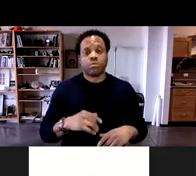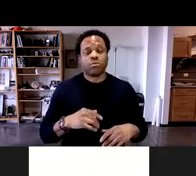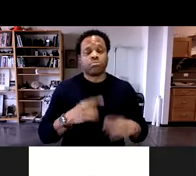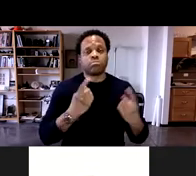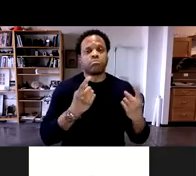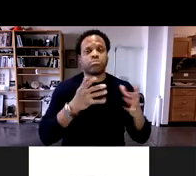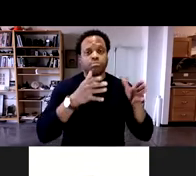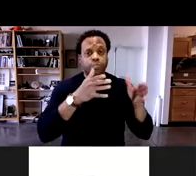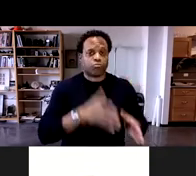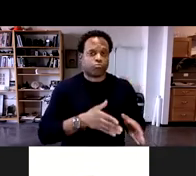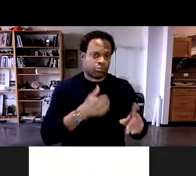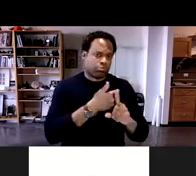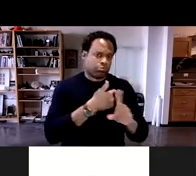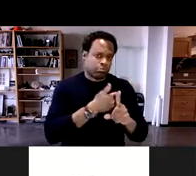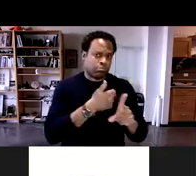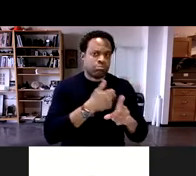VI.